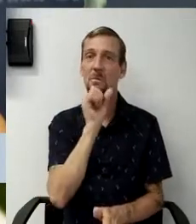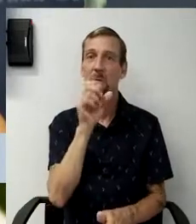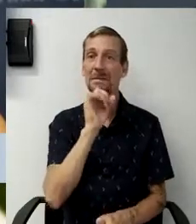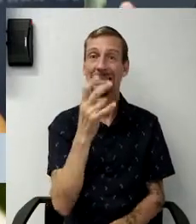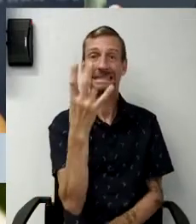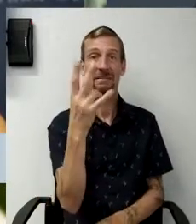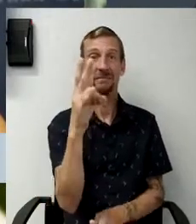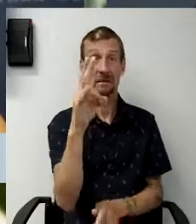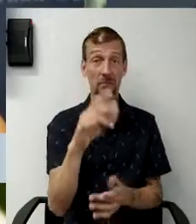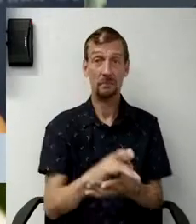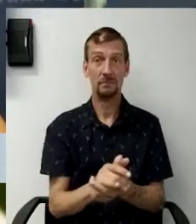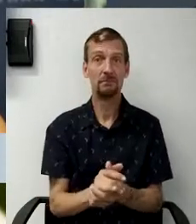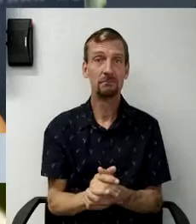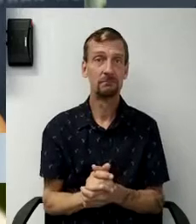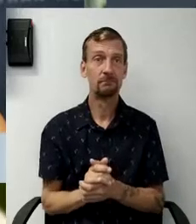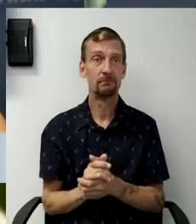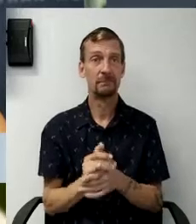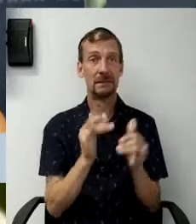17-year-old